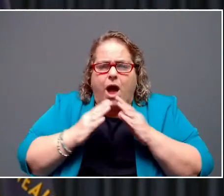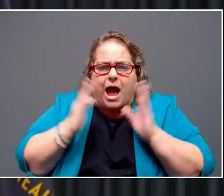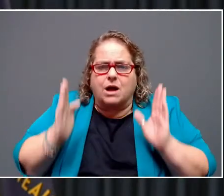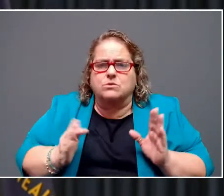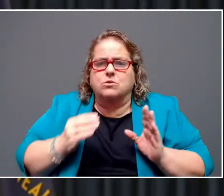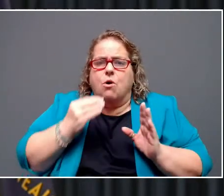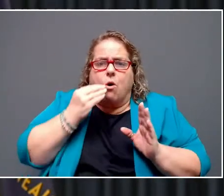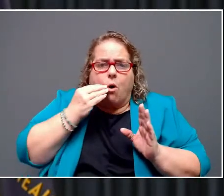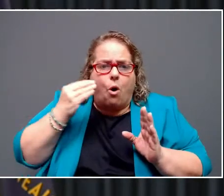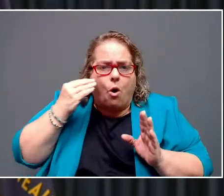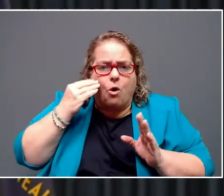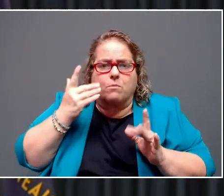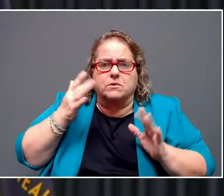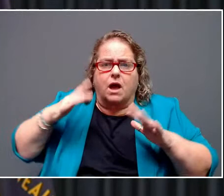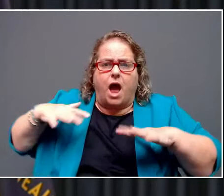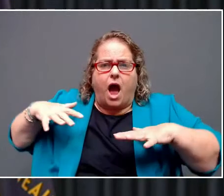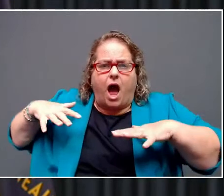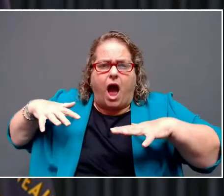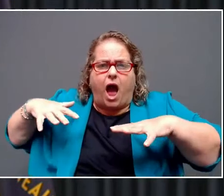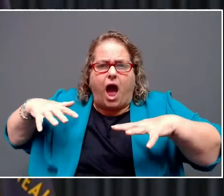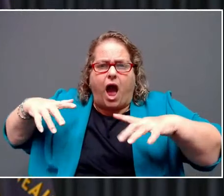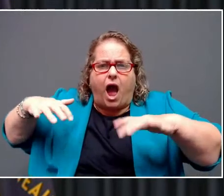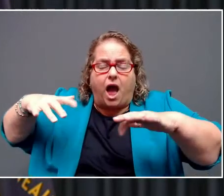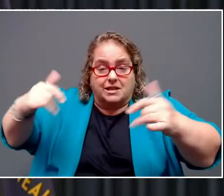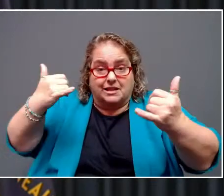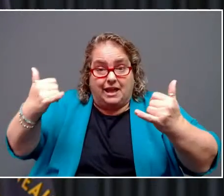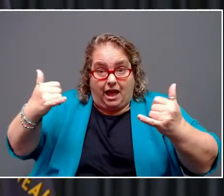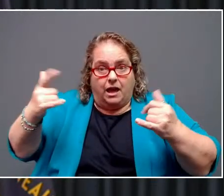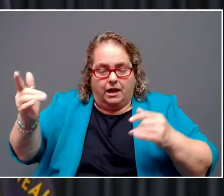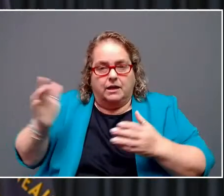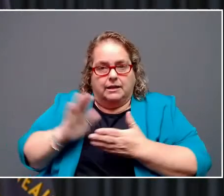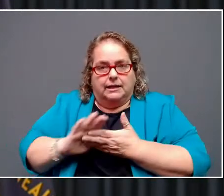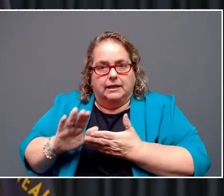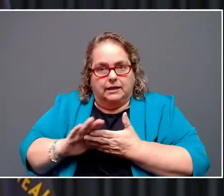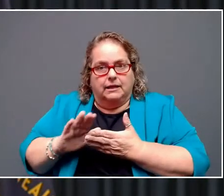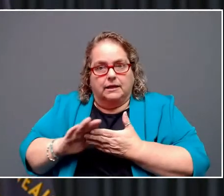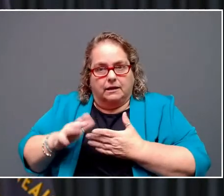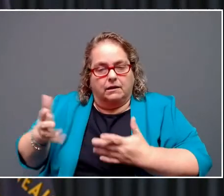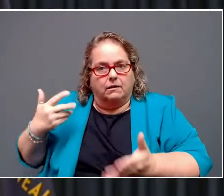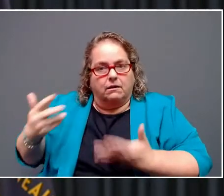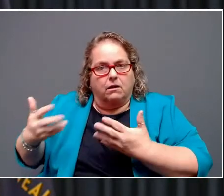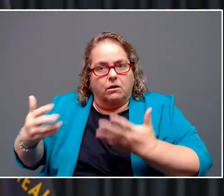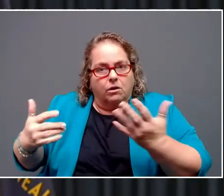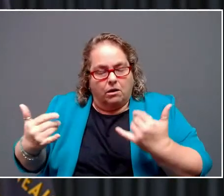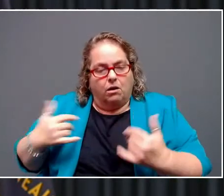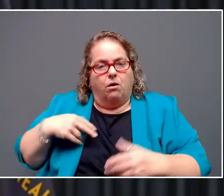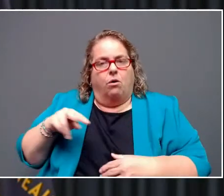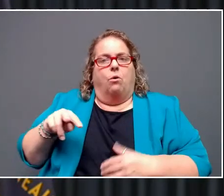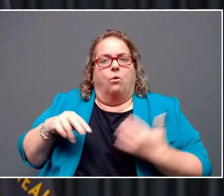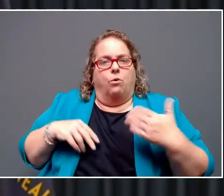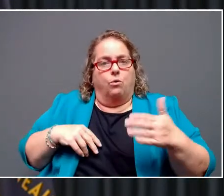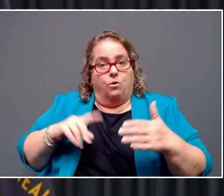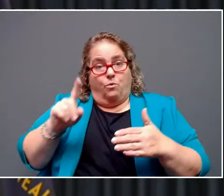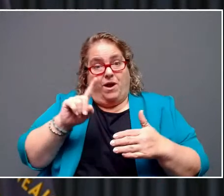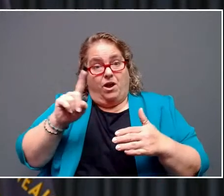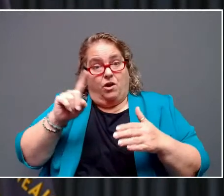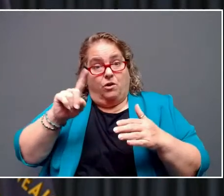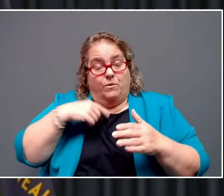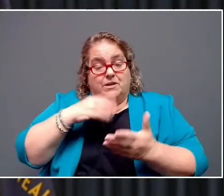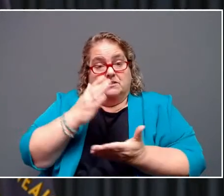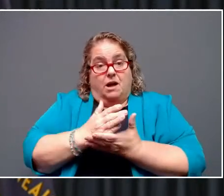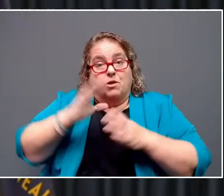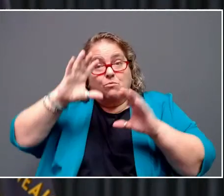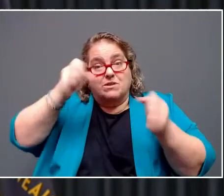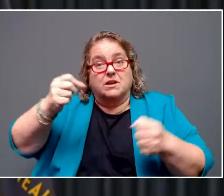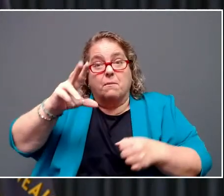almost completely cleaned up. You know, where we stopped with the president, where the buses had been moved,